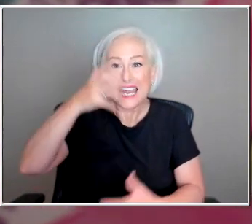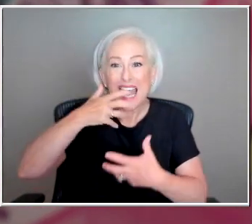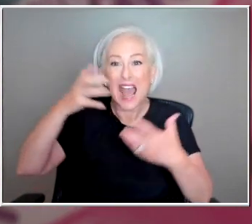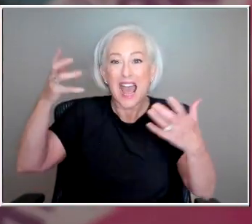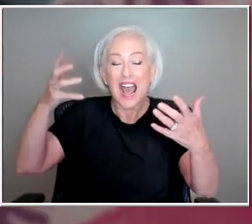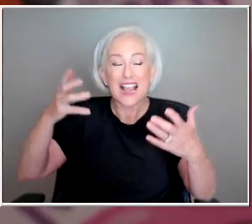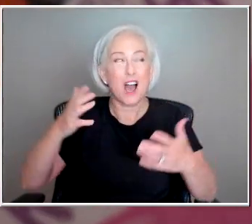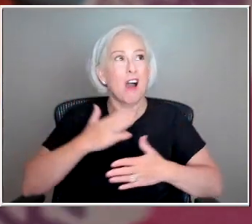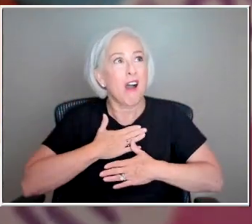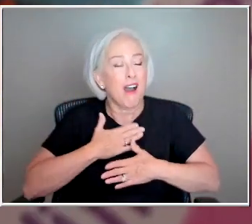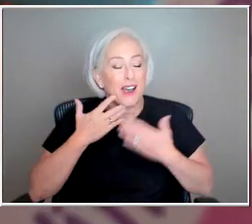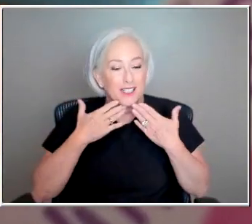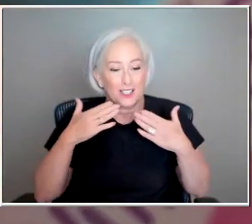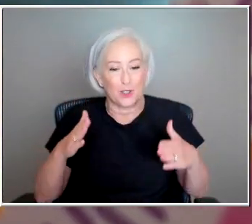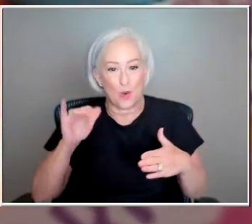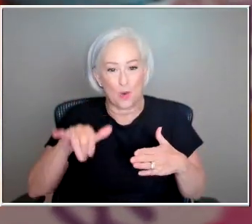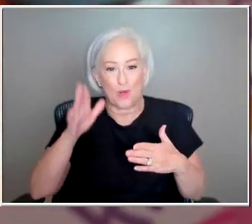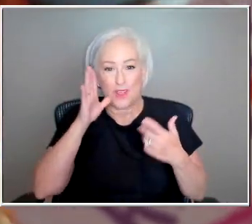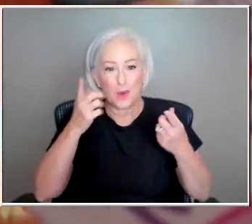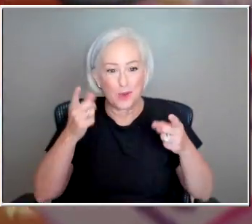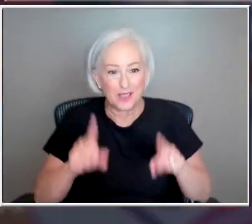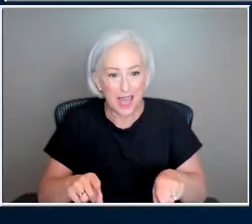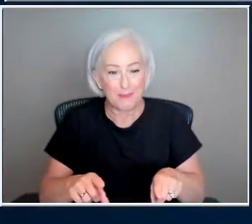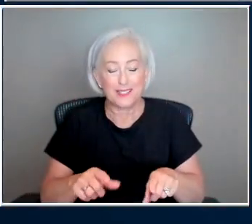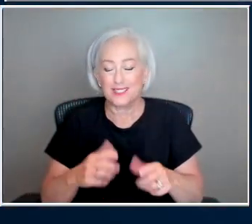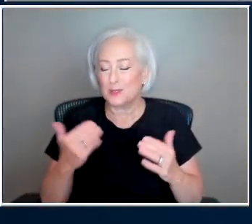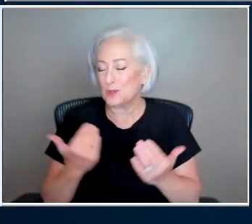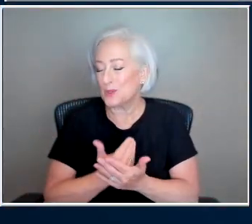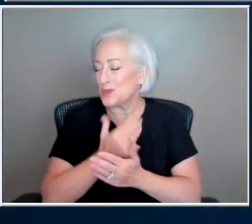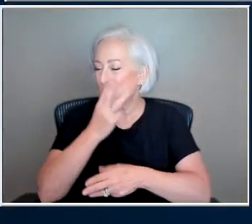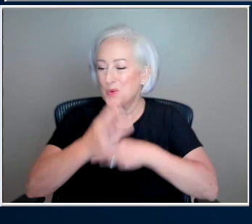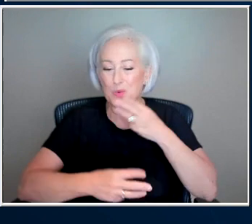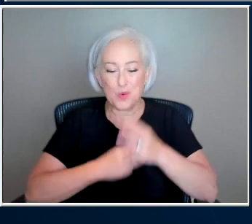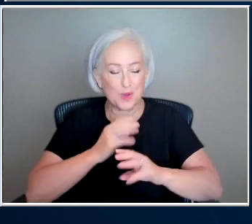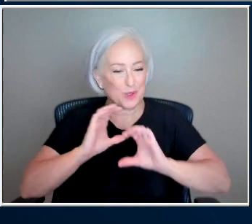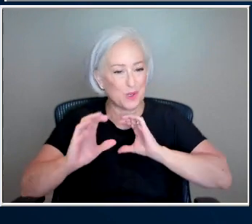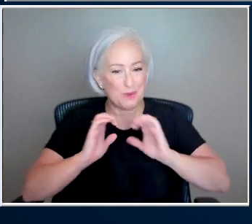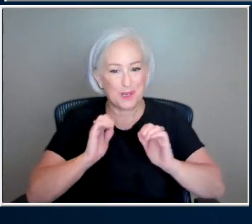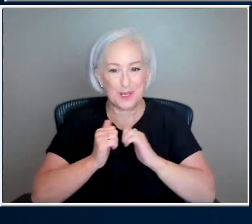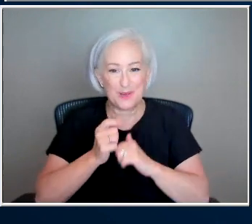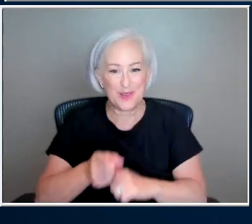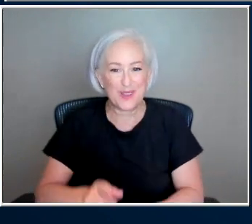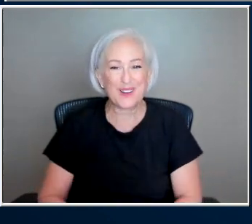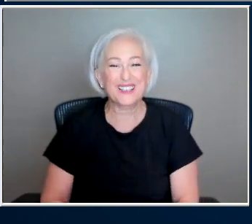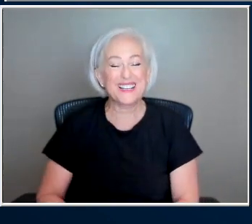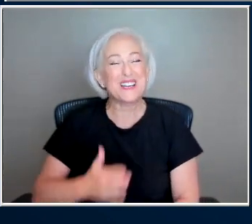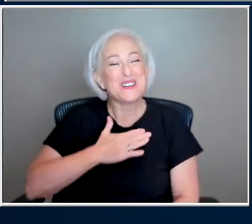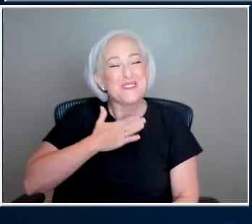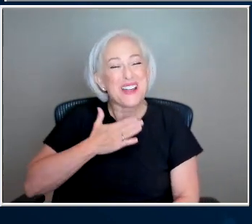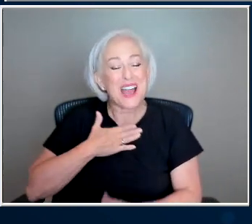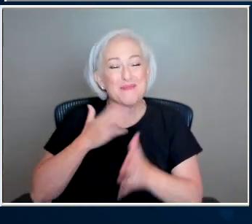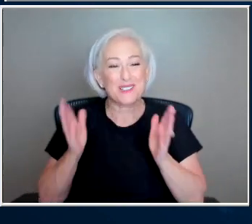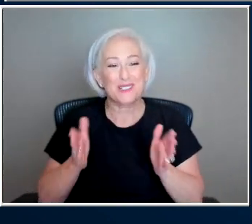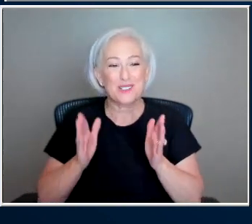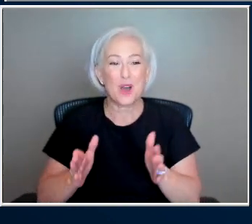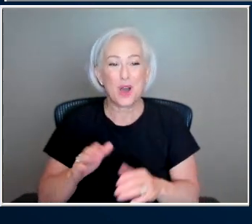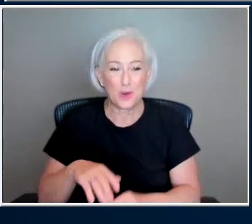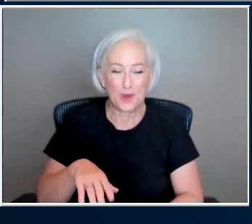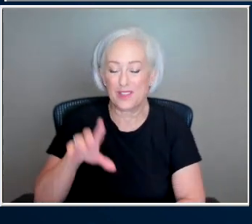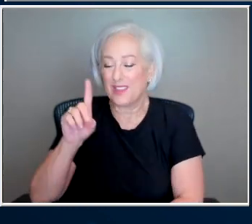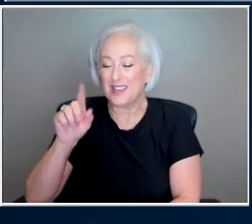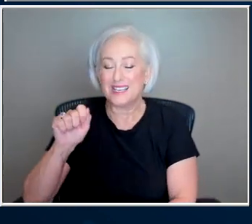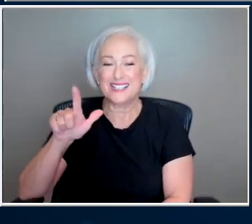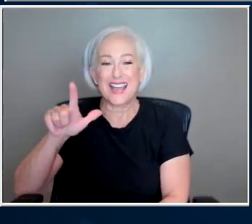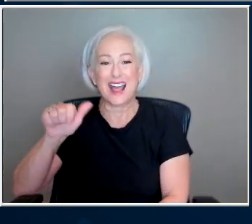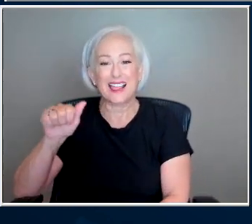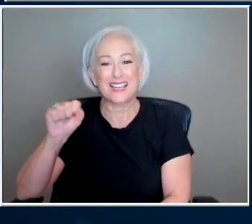world getting to communicate and talk to her. And we are so happy to be speaking this morning with Dallas's mom, Izzy Duval. How